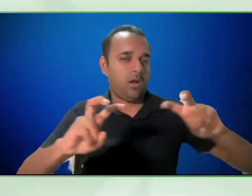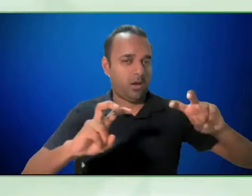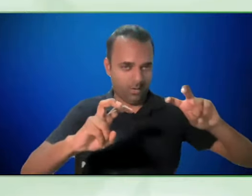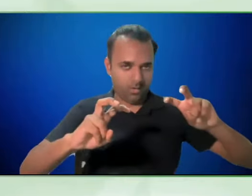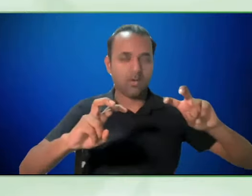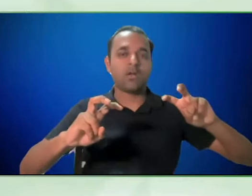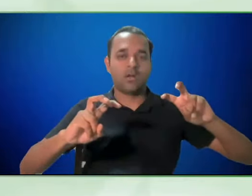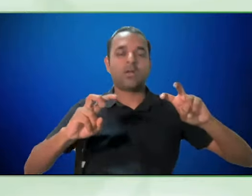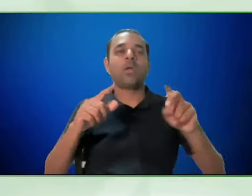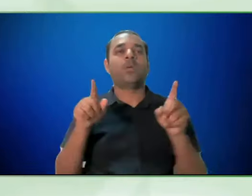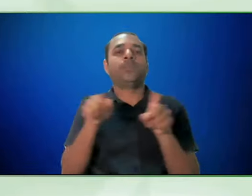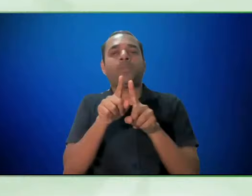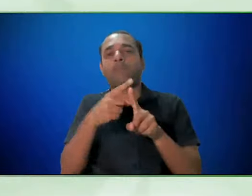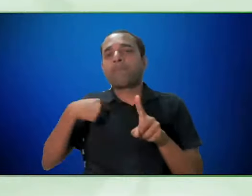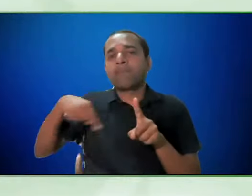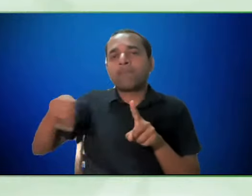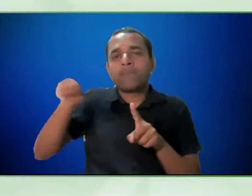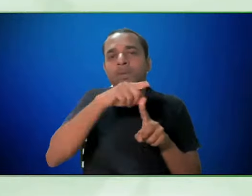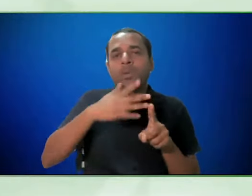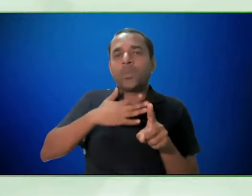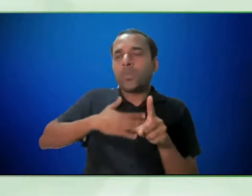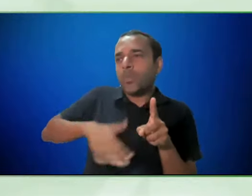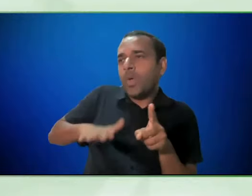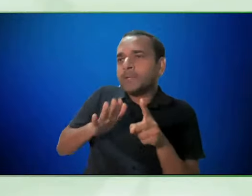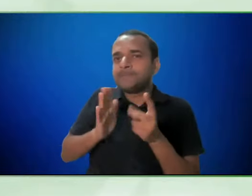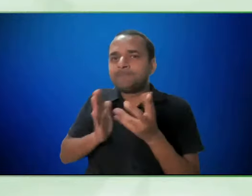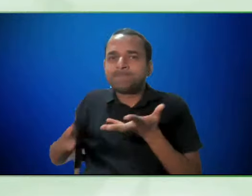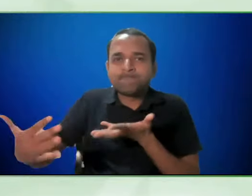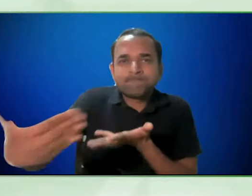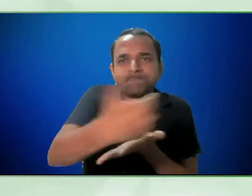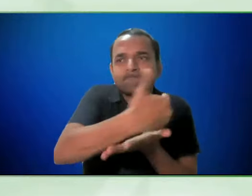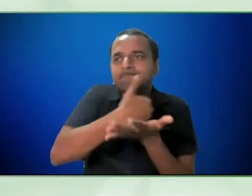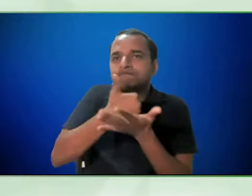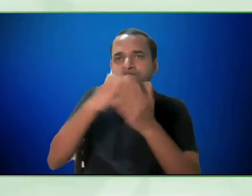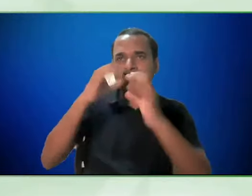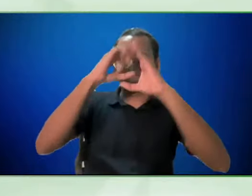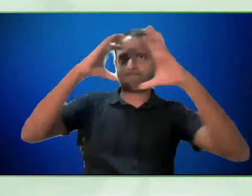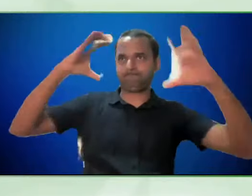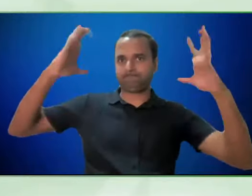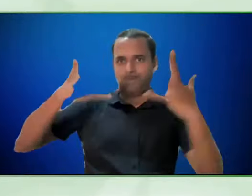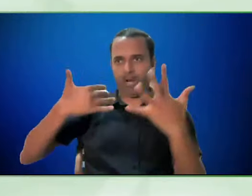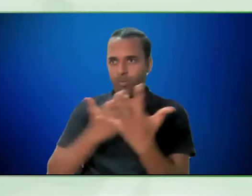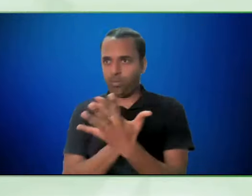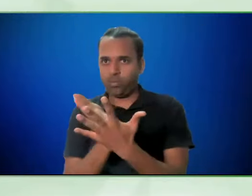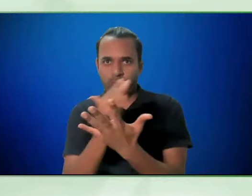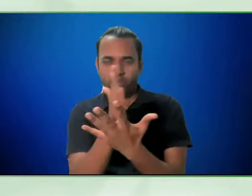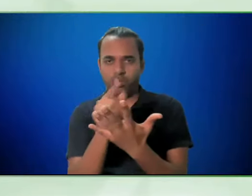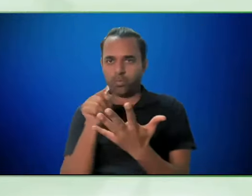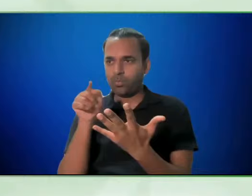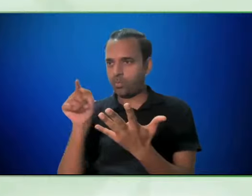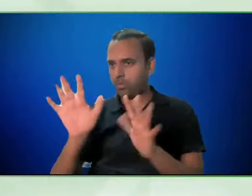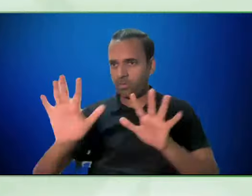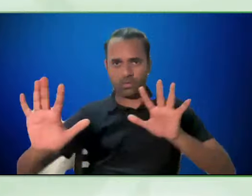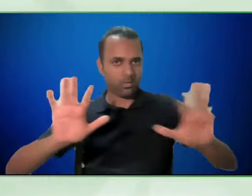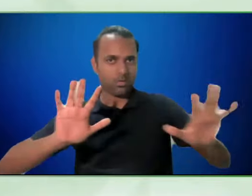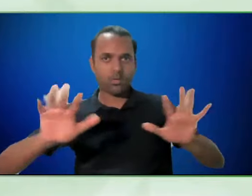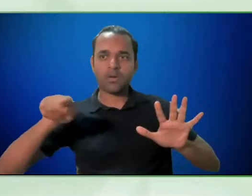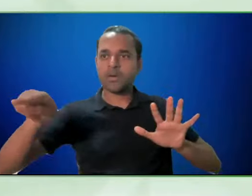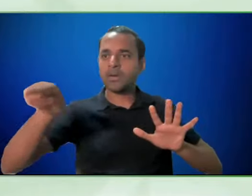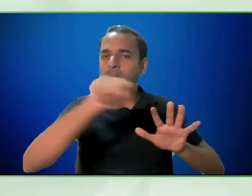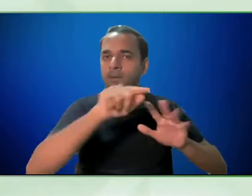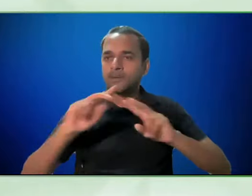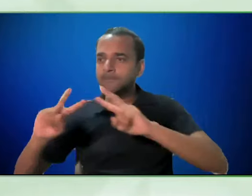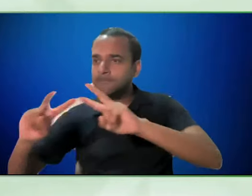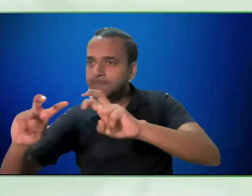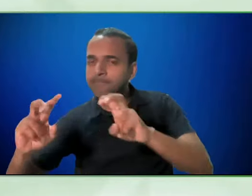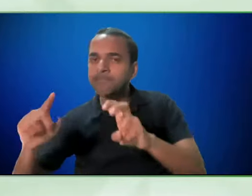the impact assessment requirements, but there are also many studies that try to map what kind